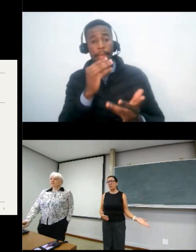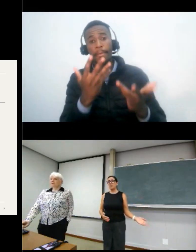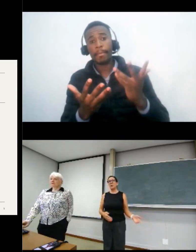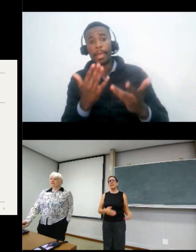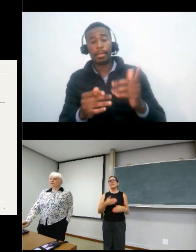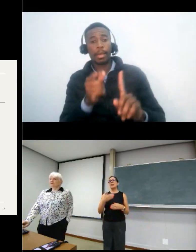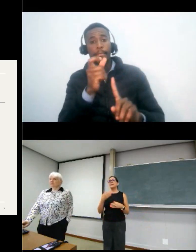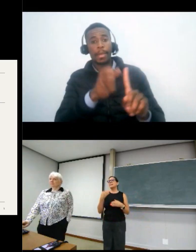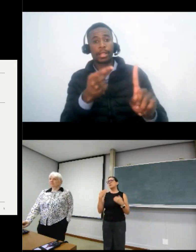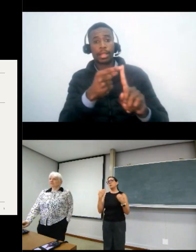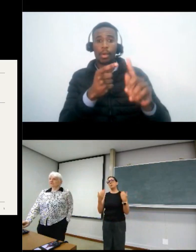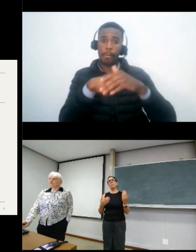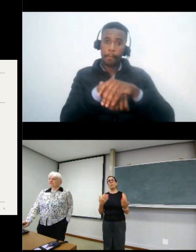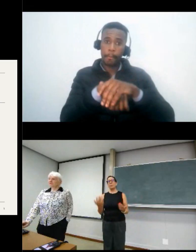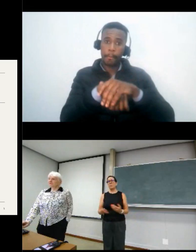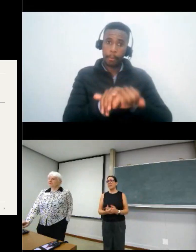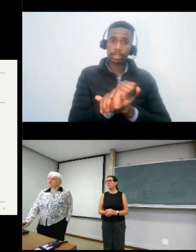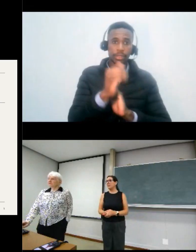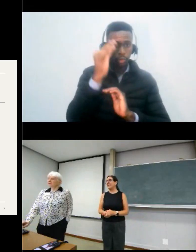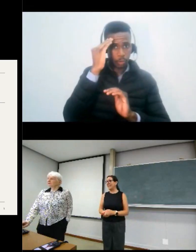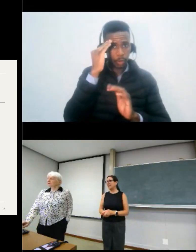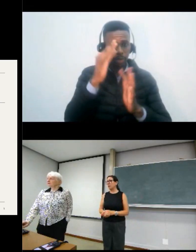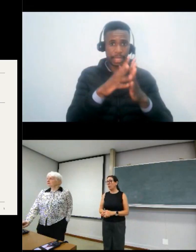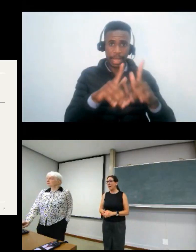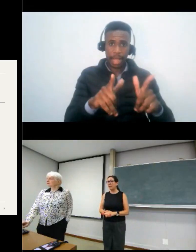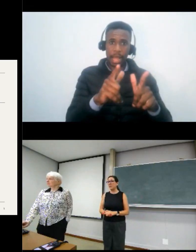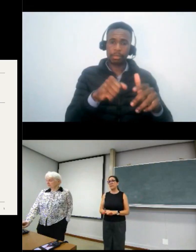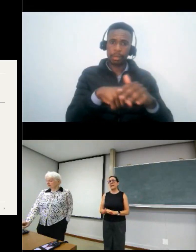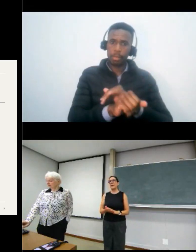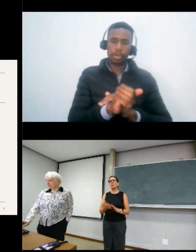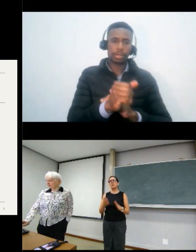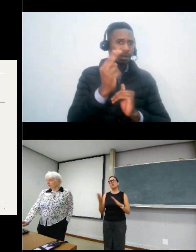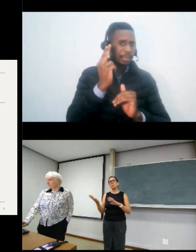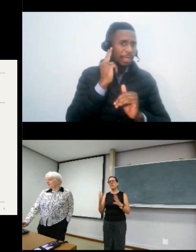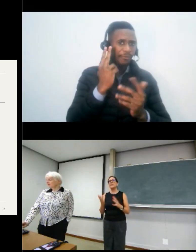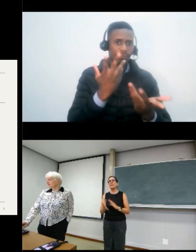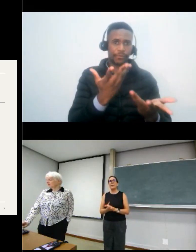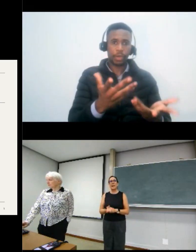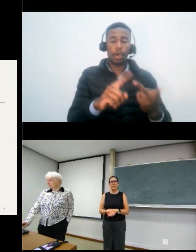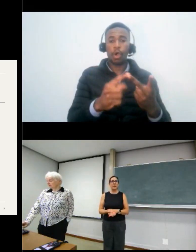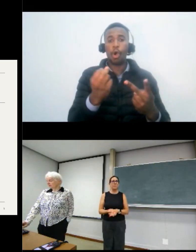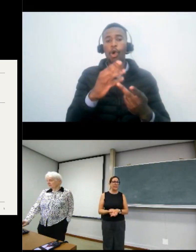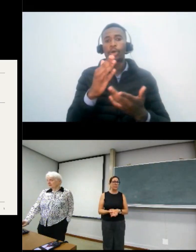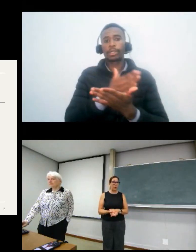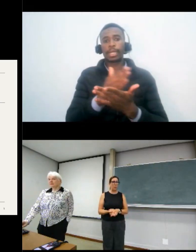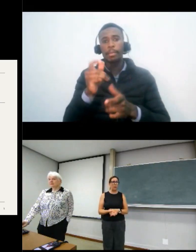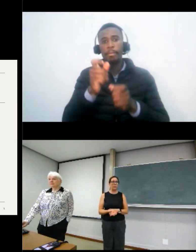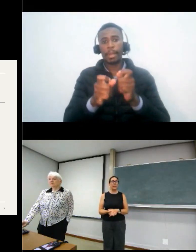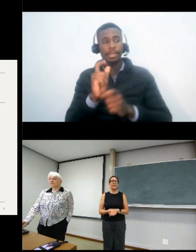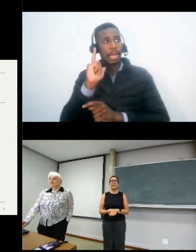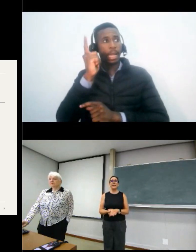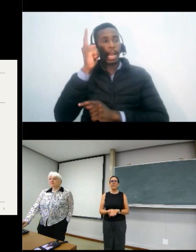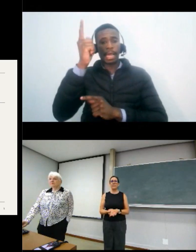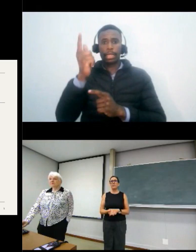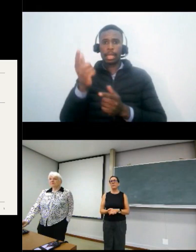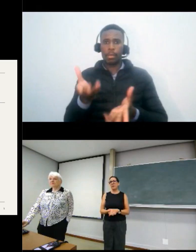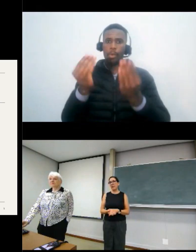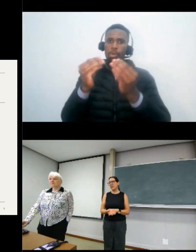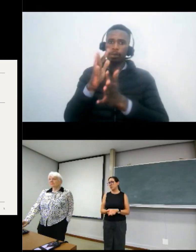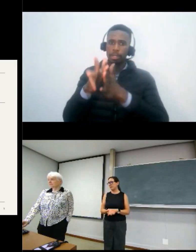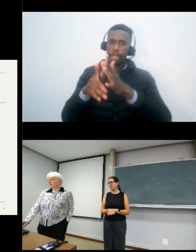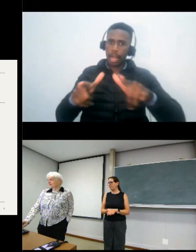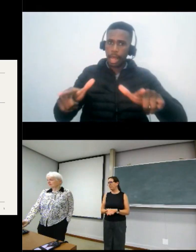the language, signers who were possibly late acquirers of the language, and you want to see if that plays a role